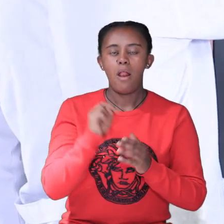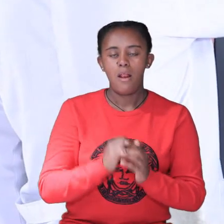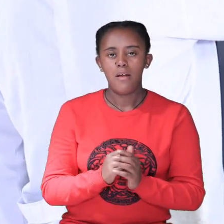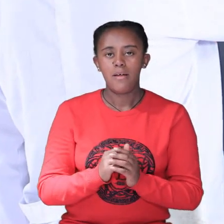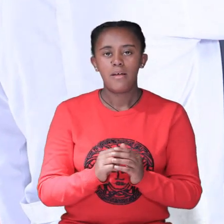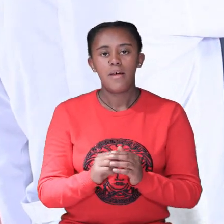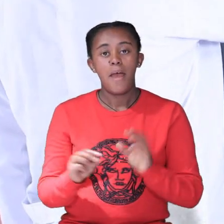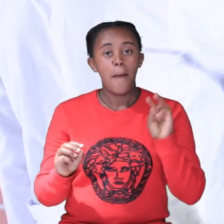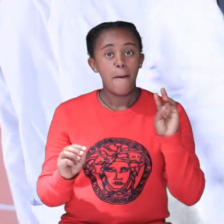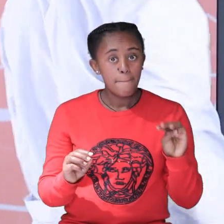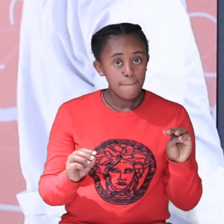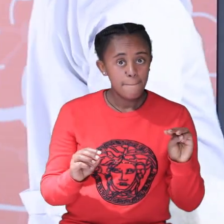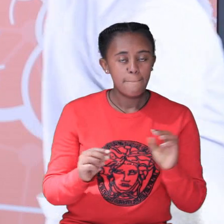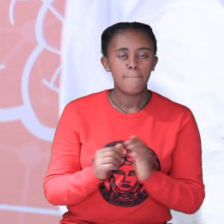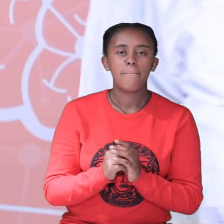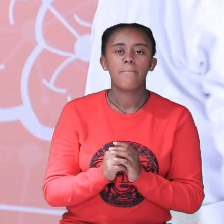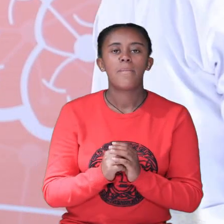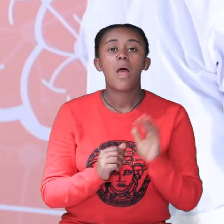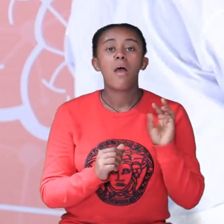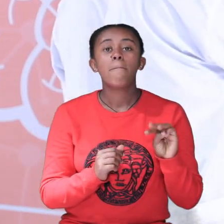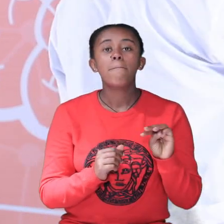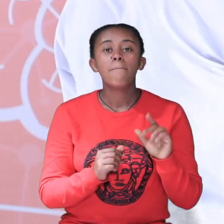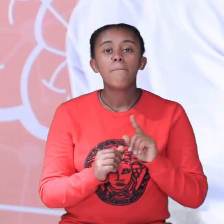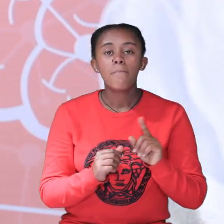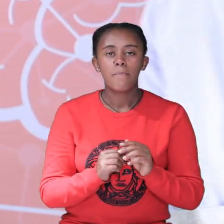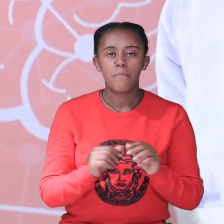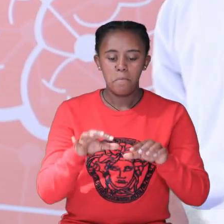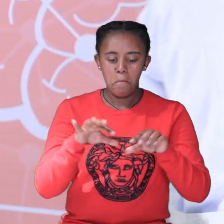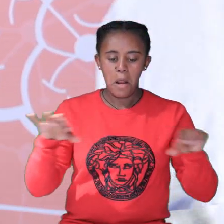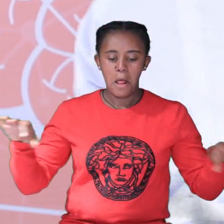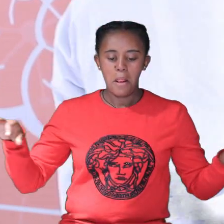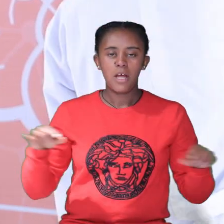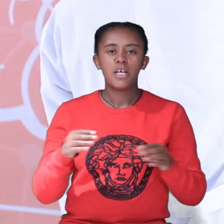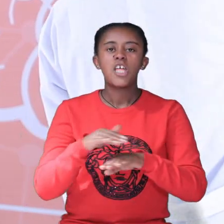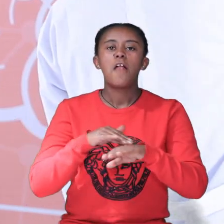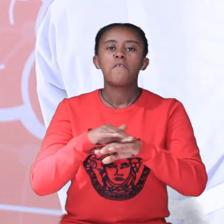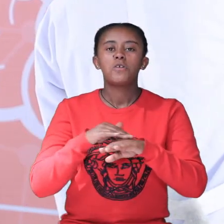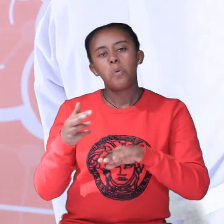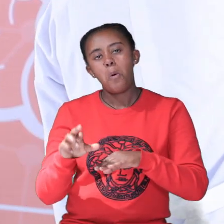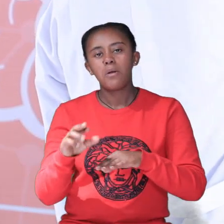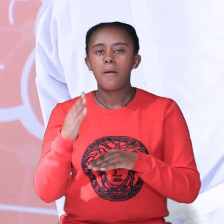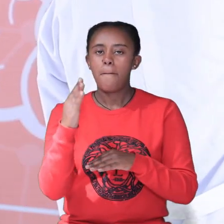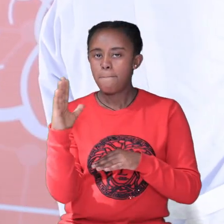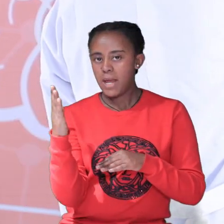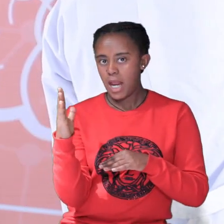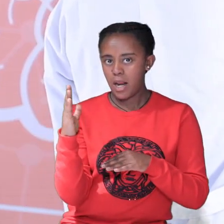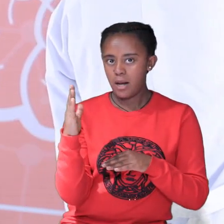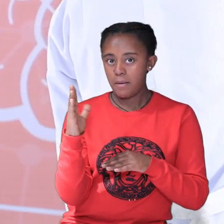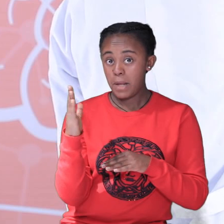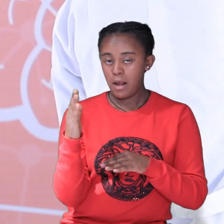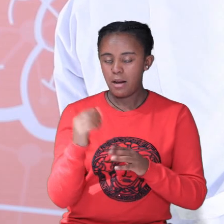M is plane surface or mirror.